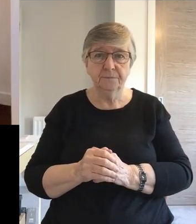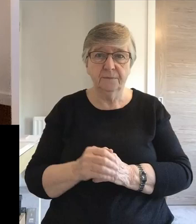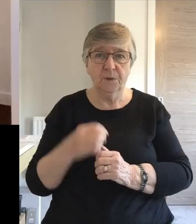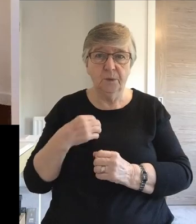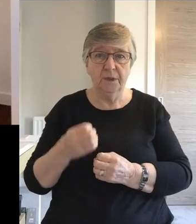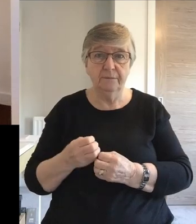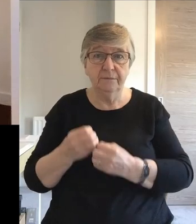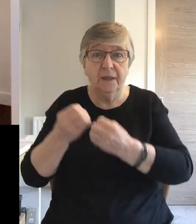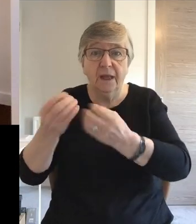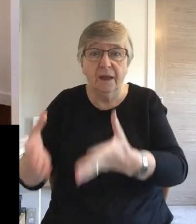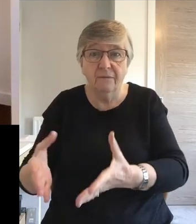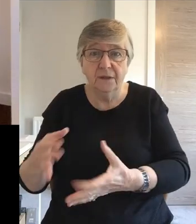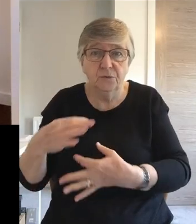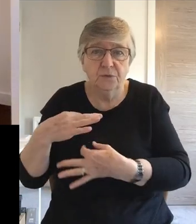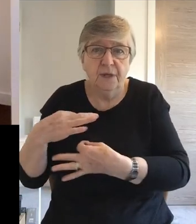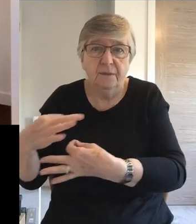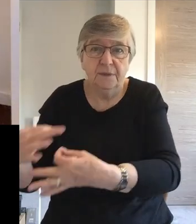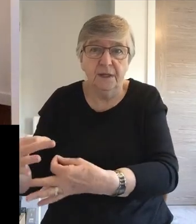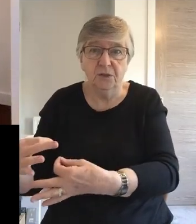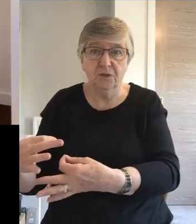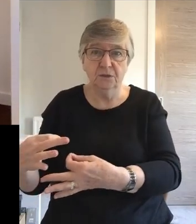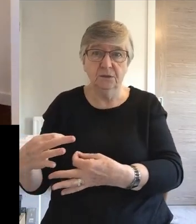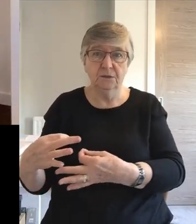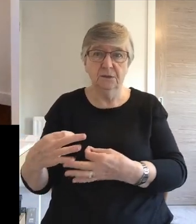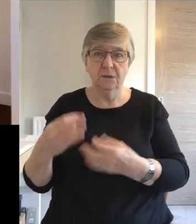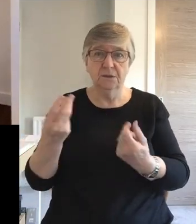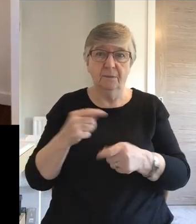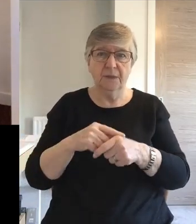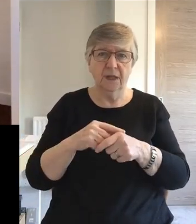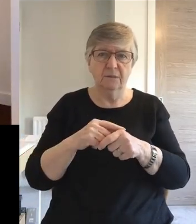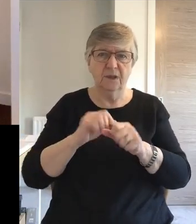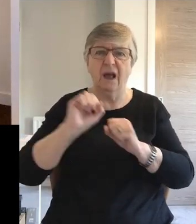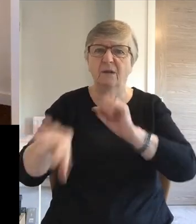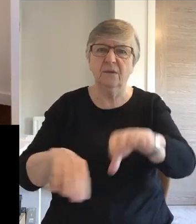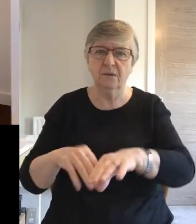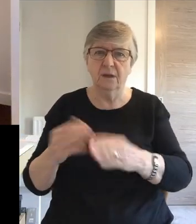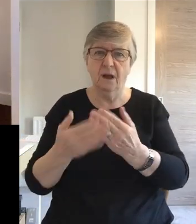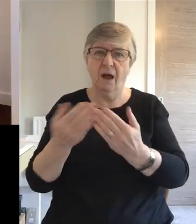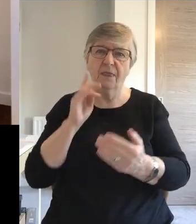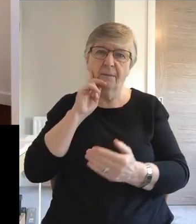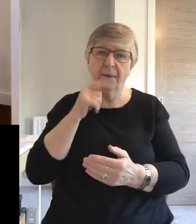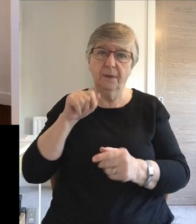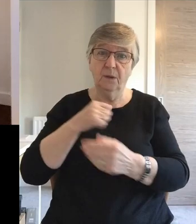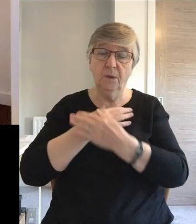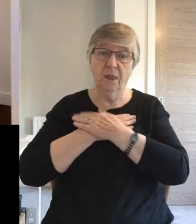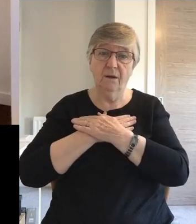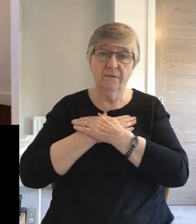We give in to urges. Sometimes we lash out and sometimes we hurt those we love.